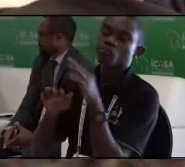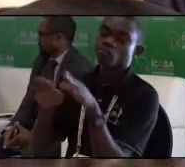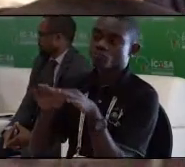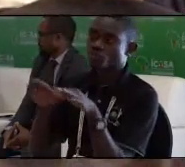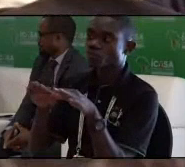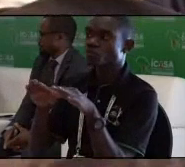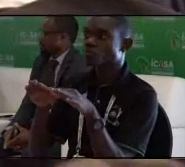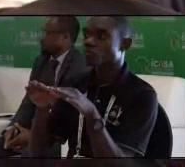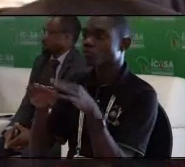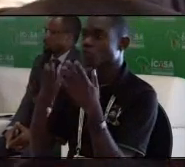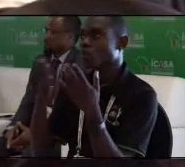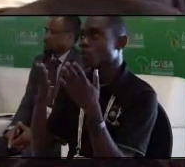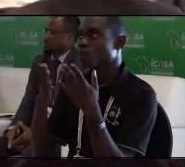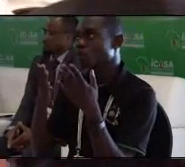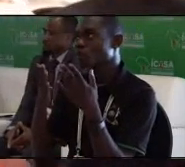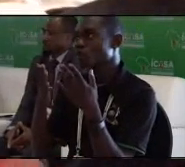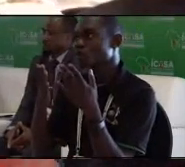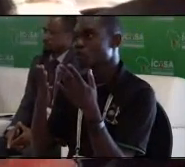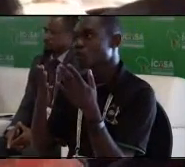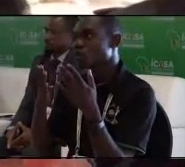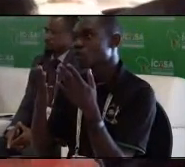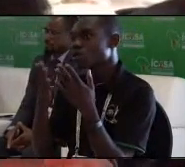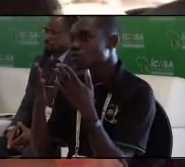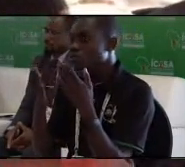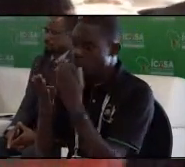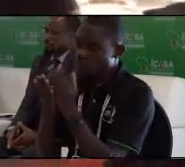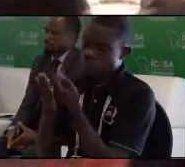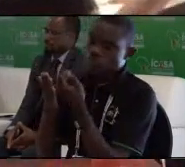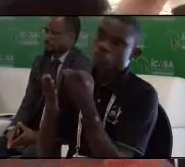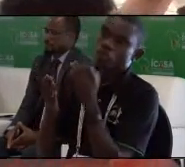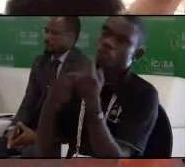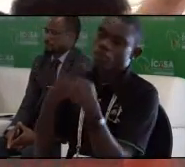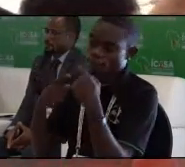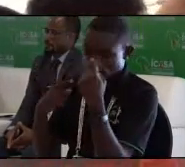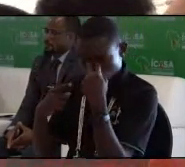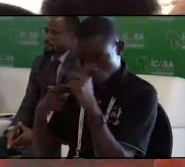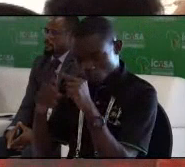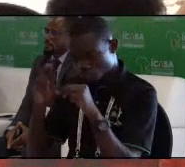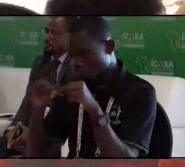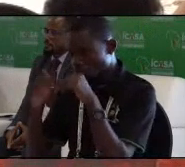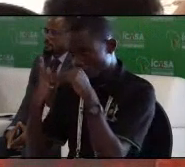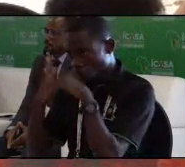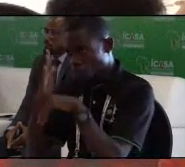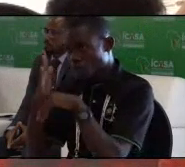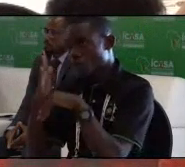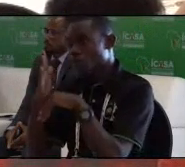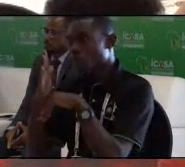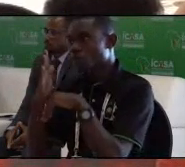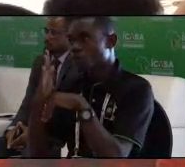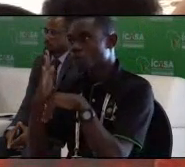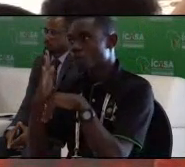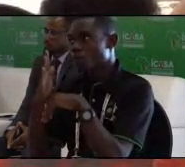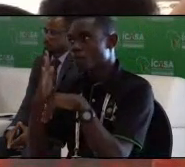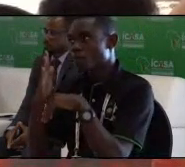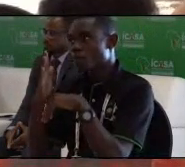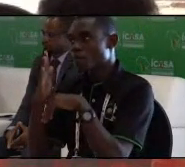states. So there's intention of going further to assess more states on the accessibility, and even the use.